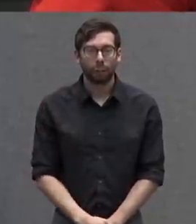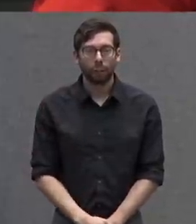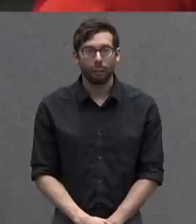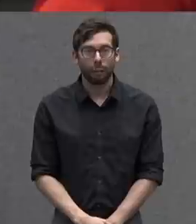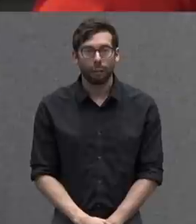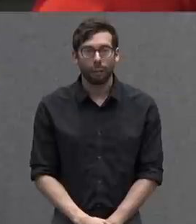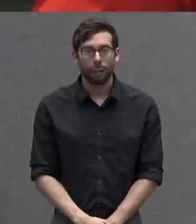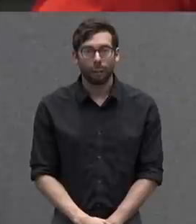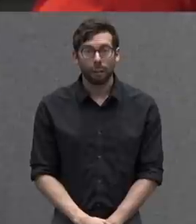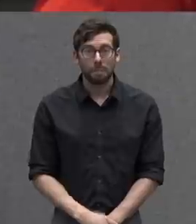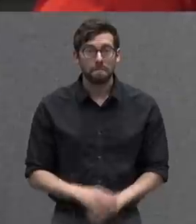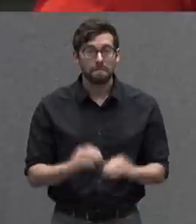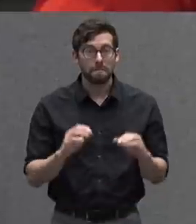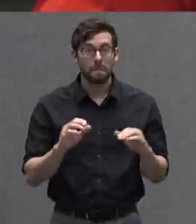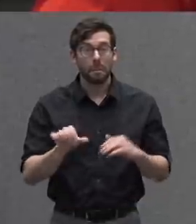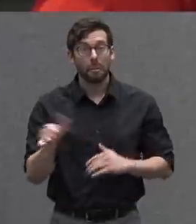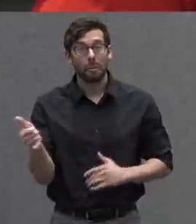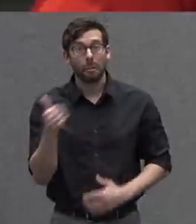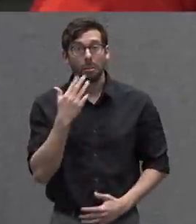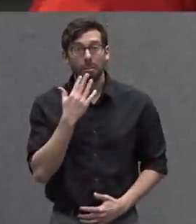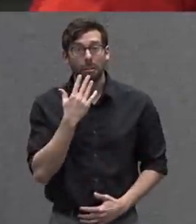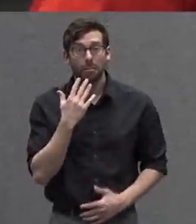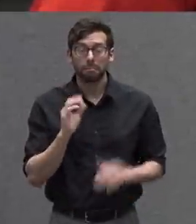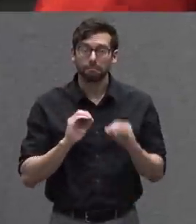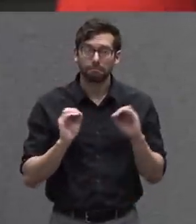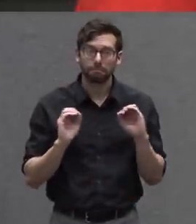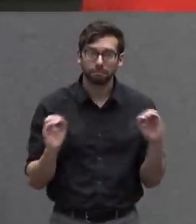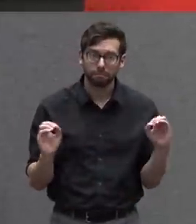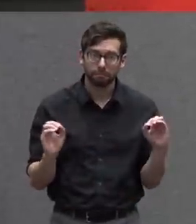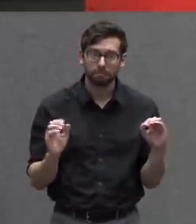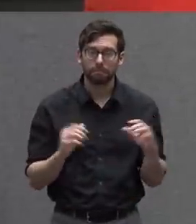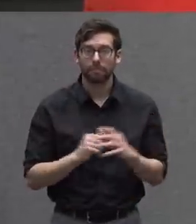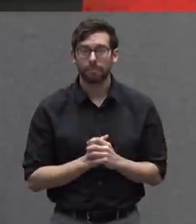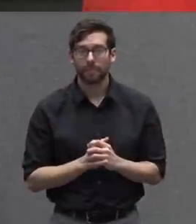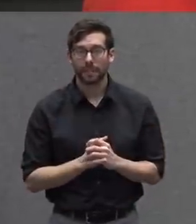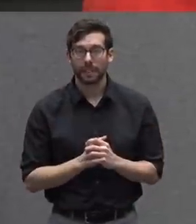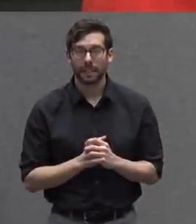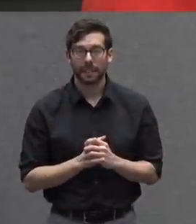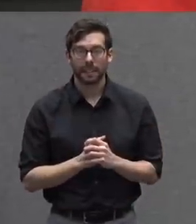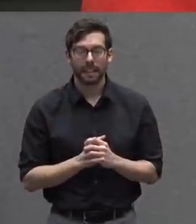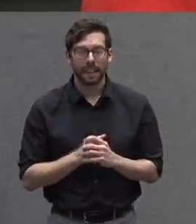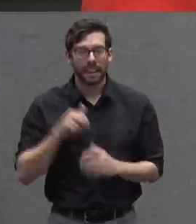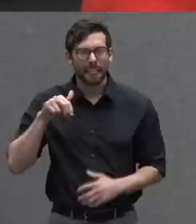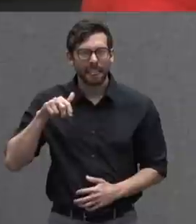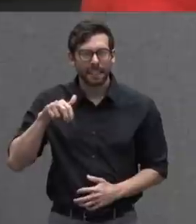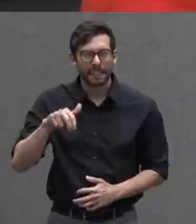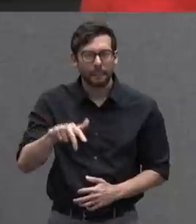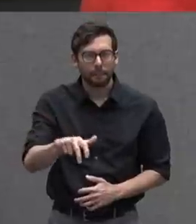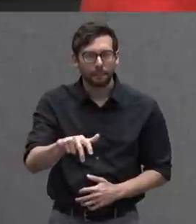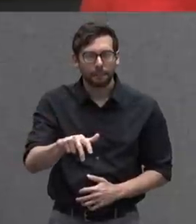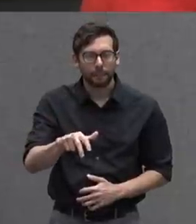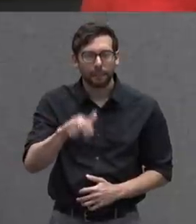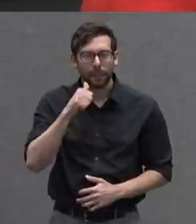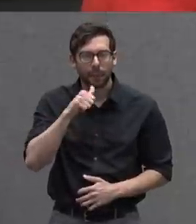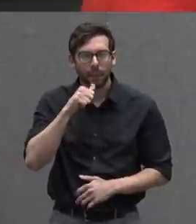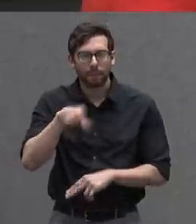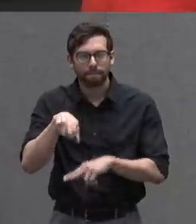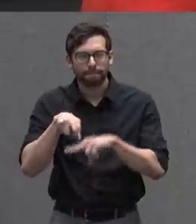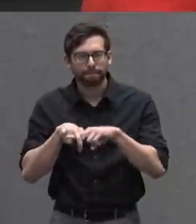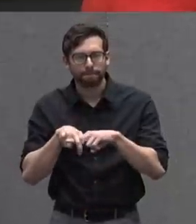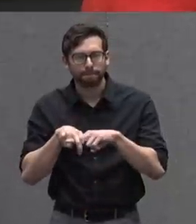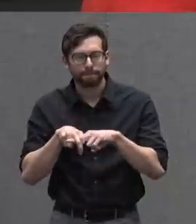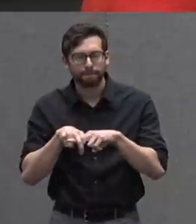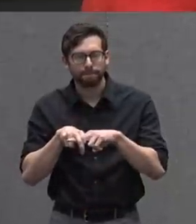There's not really any other colors. And when I look at her sitting on this step, it makes me